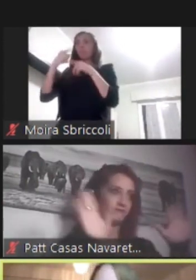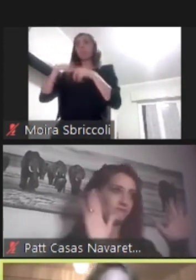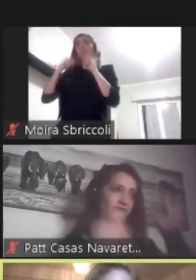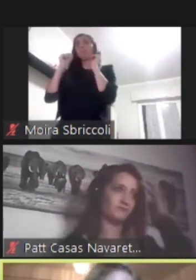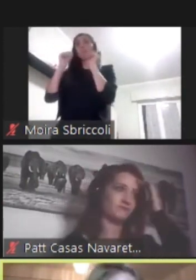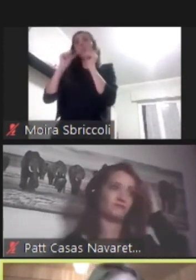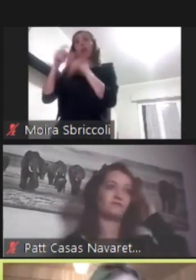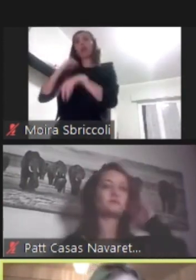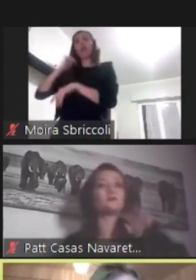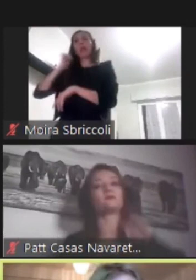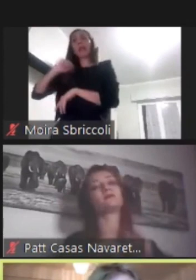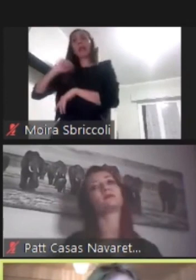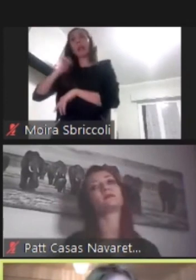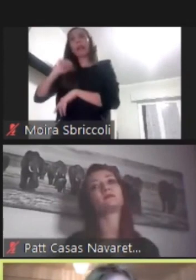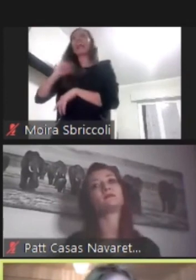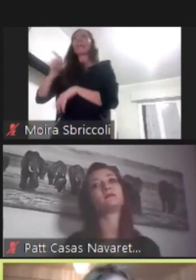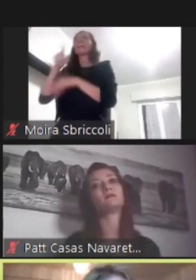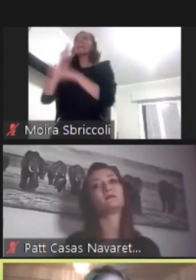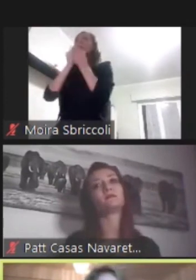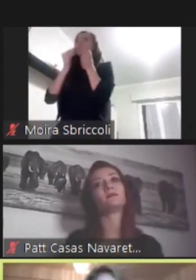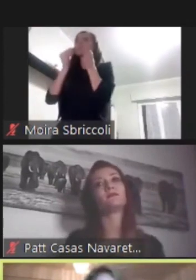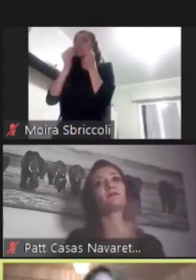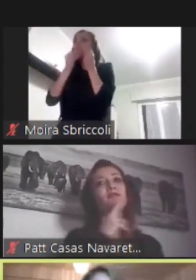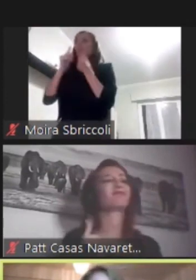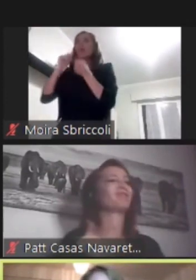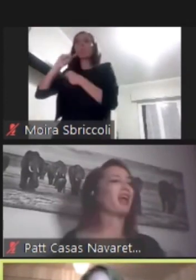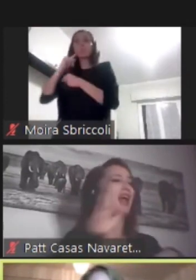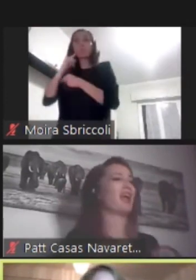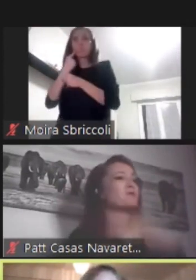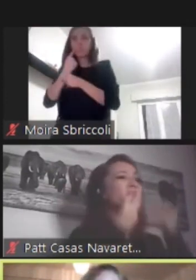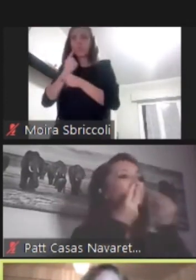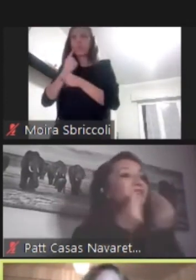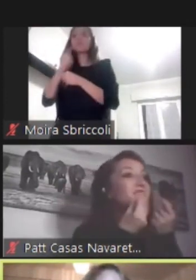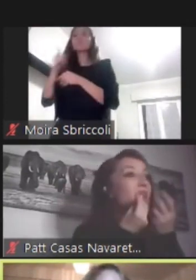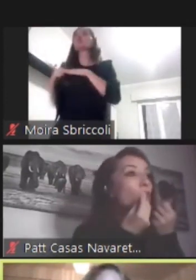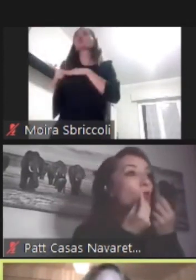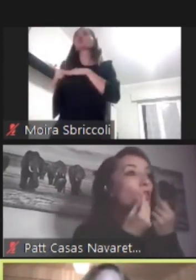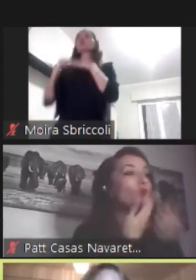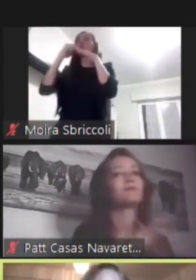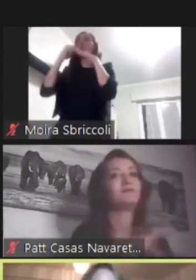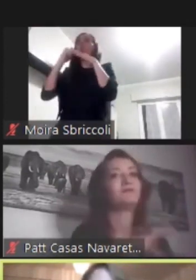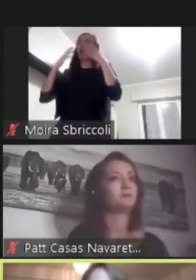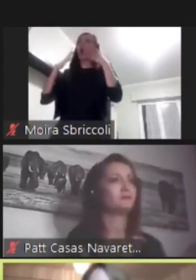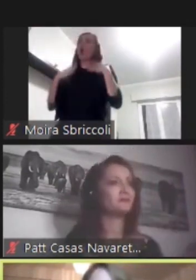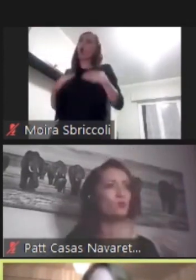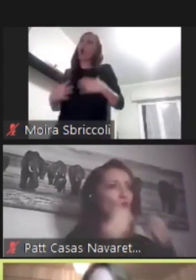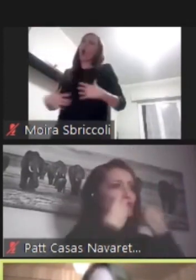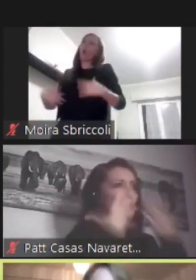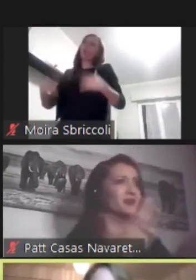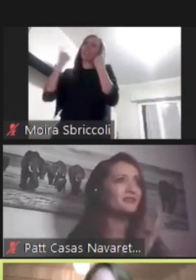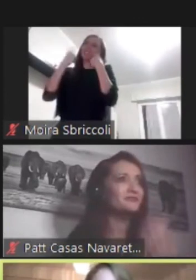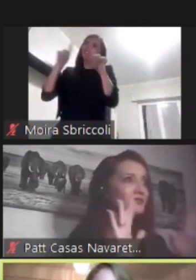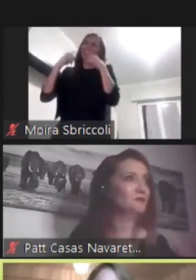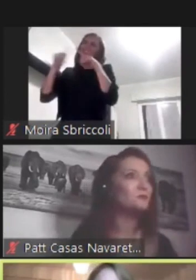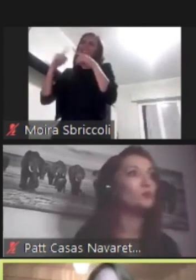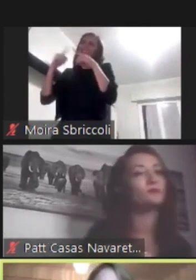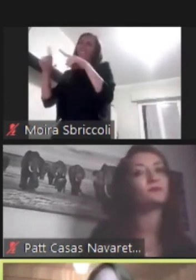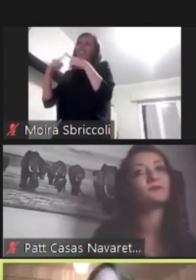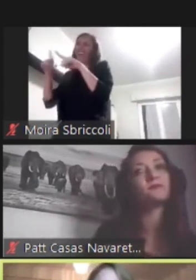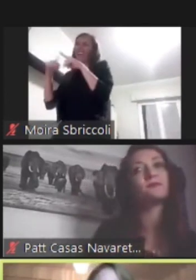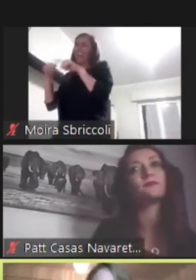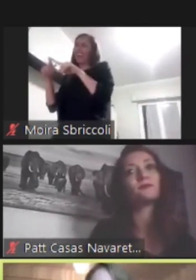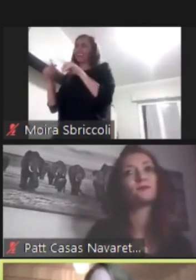the body in so many ways. It supports our digestive system.